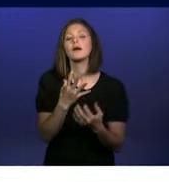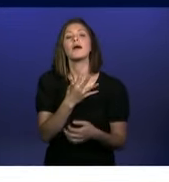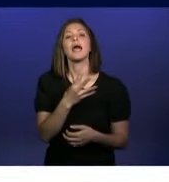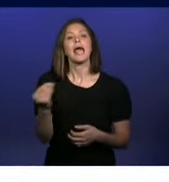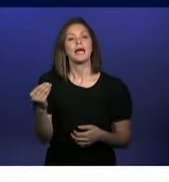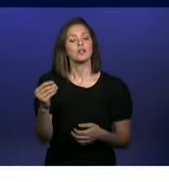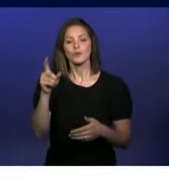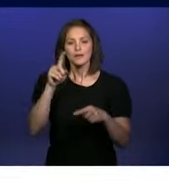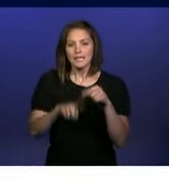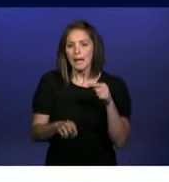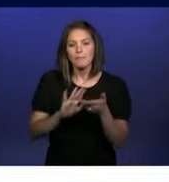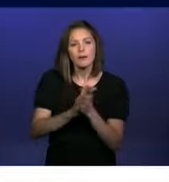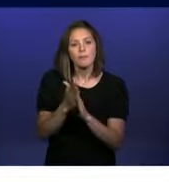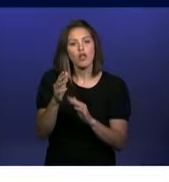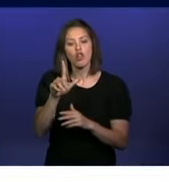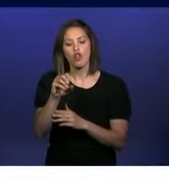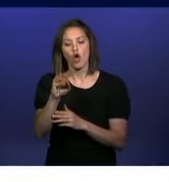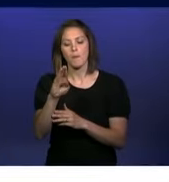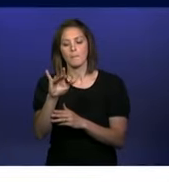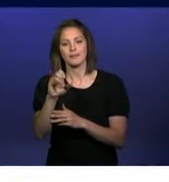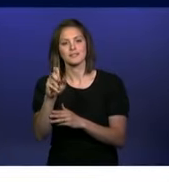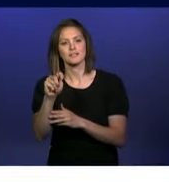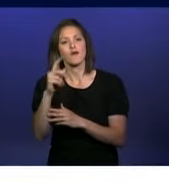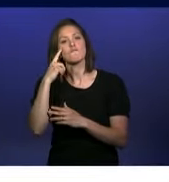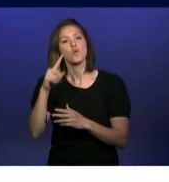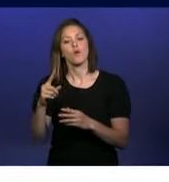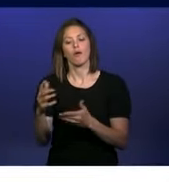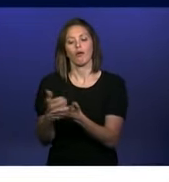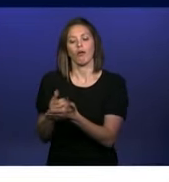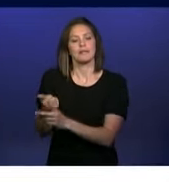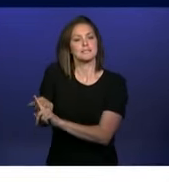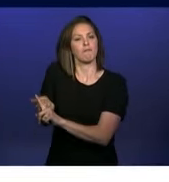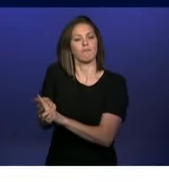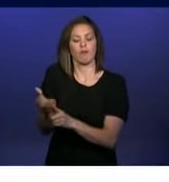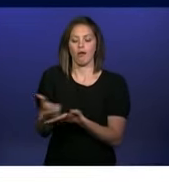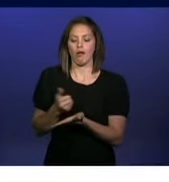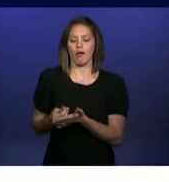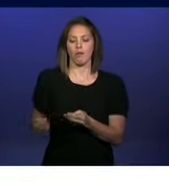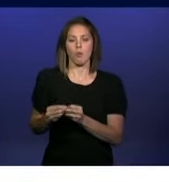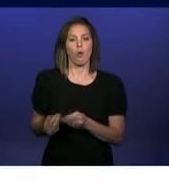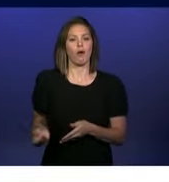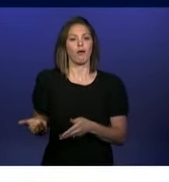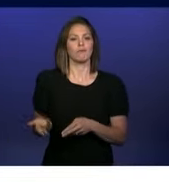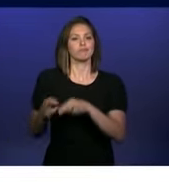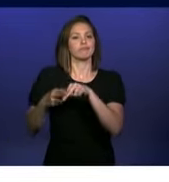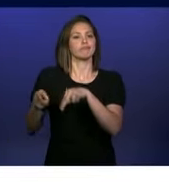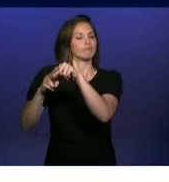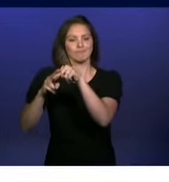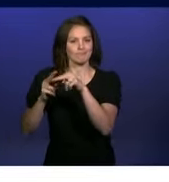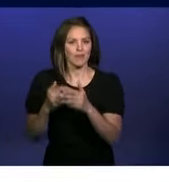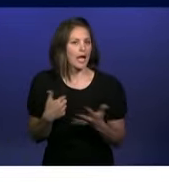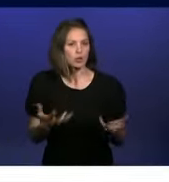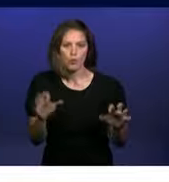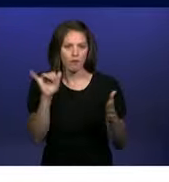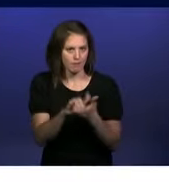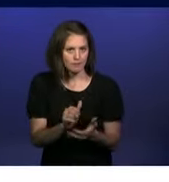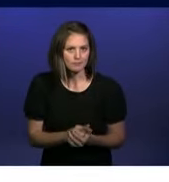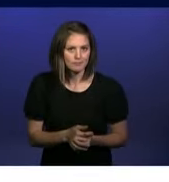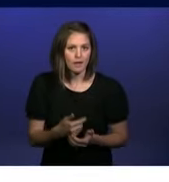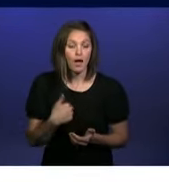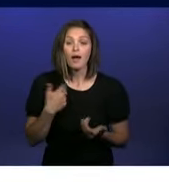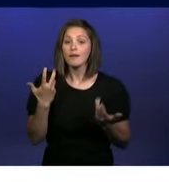and enriching themselves further. This is the problem that we have. And you know what? I've stood up to the establishment time and time